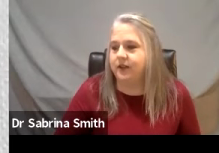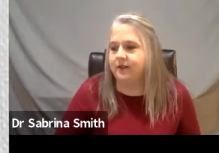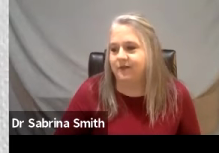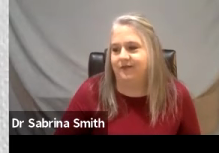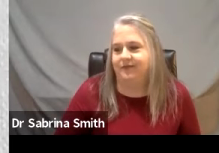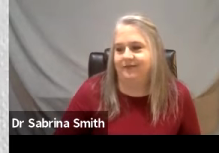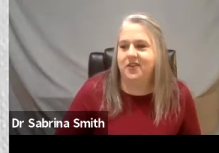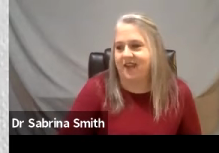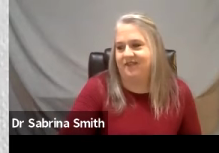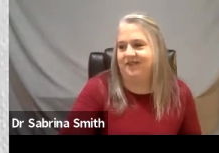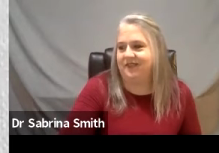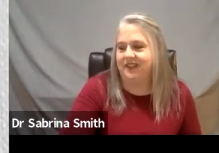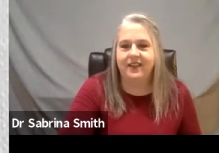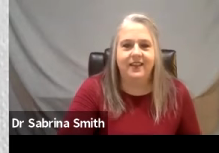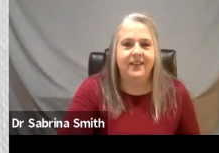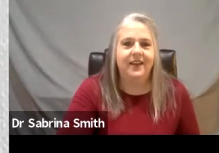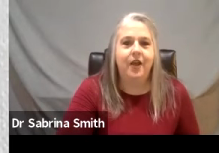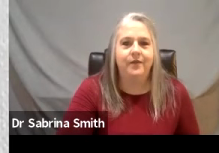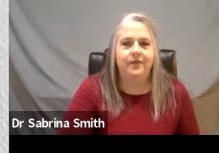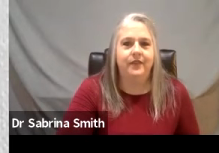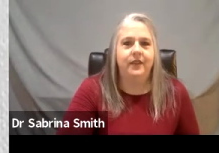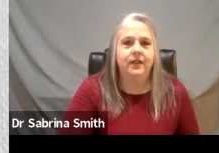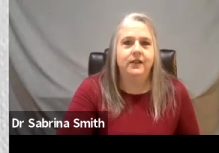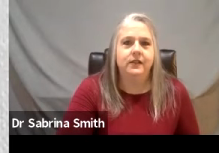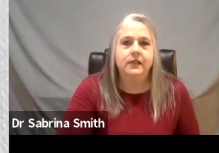Everybody doing good? Okay. Now,